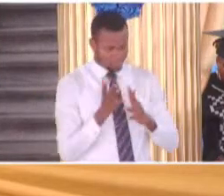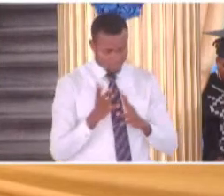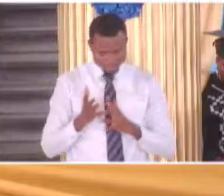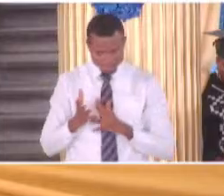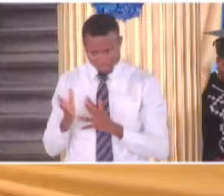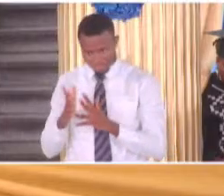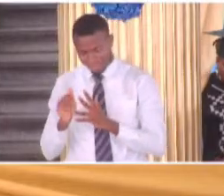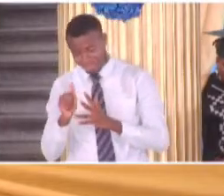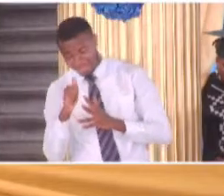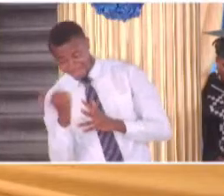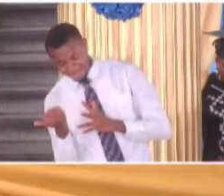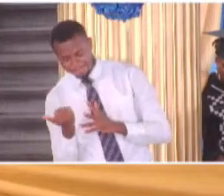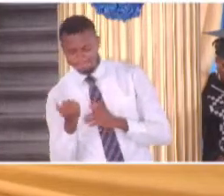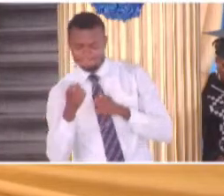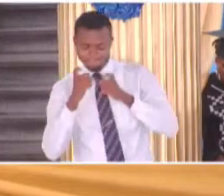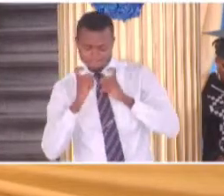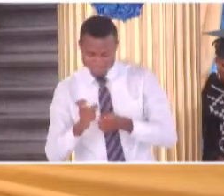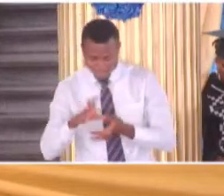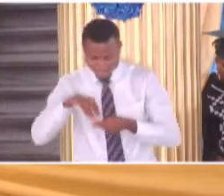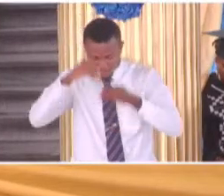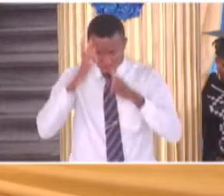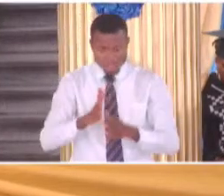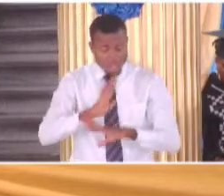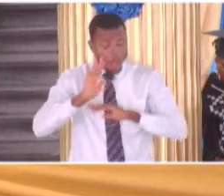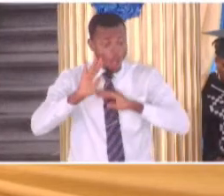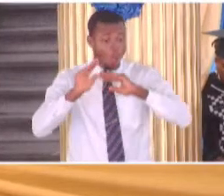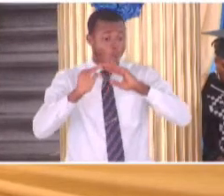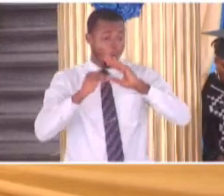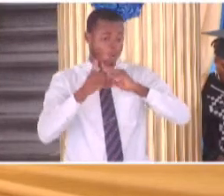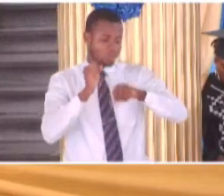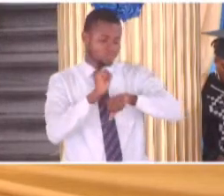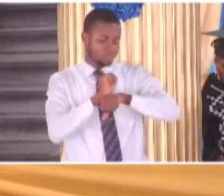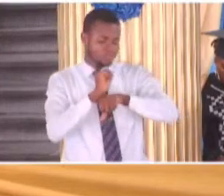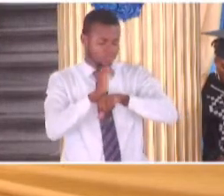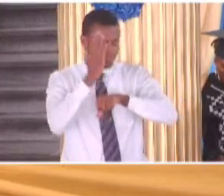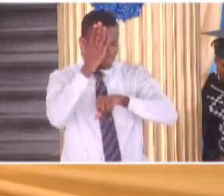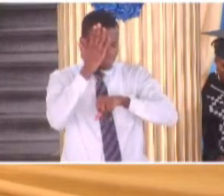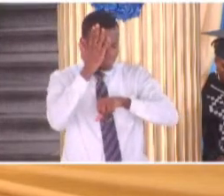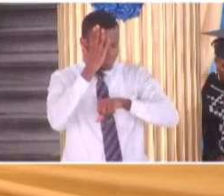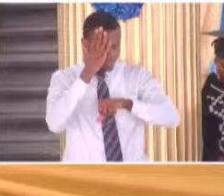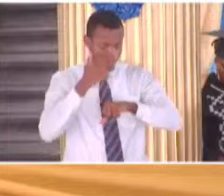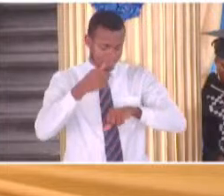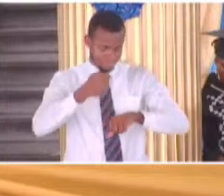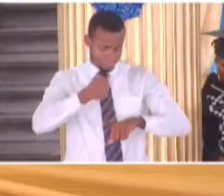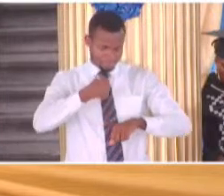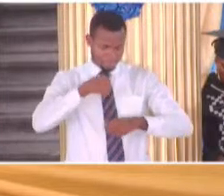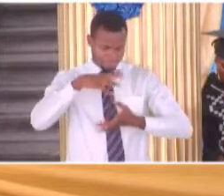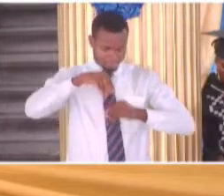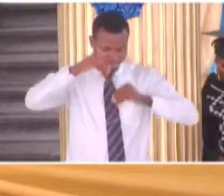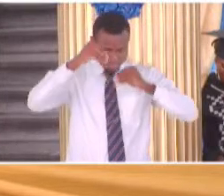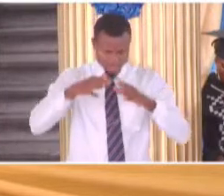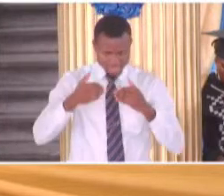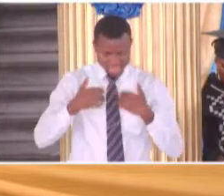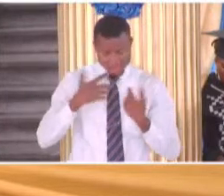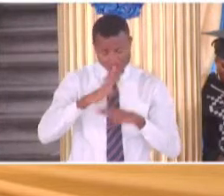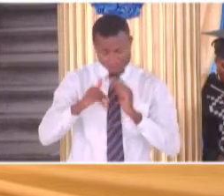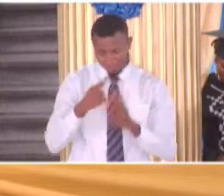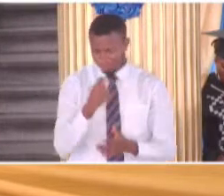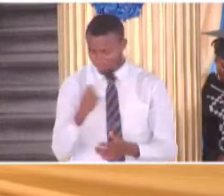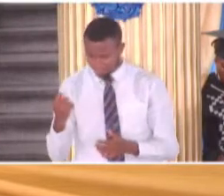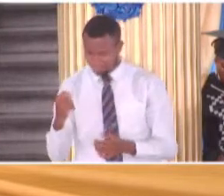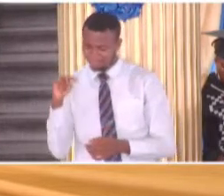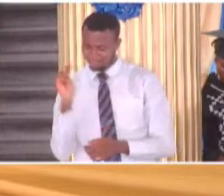deserving students. These efforts ensure that our students have the tools they need to